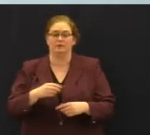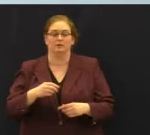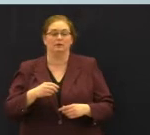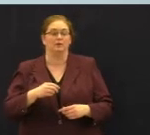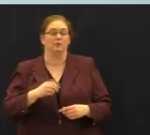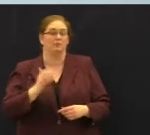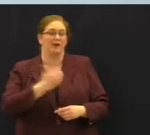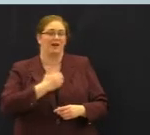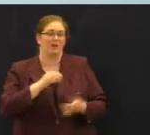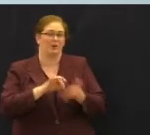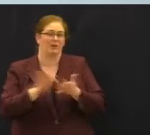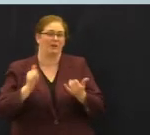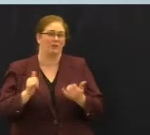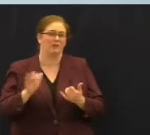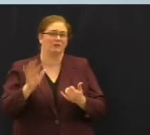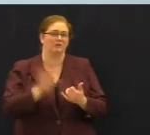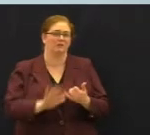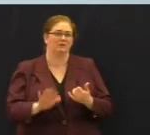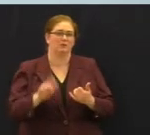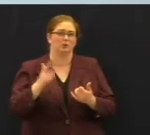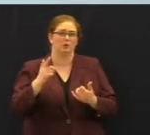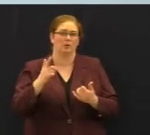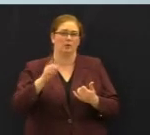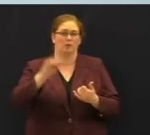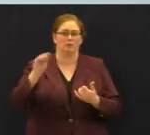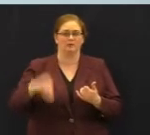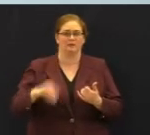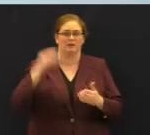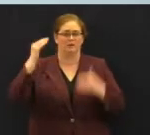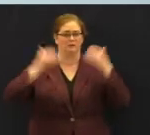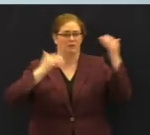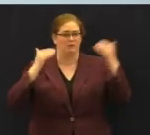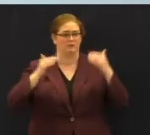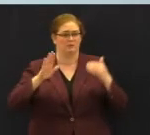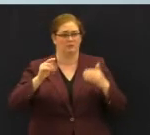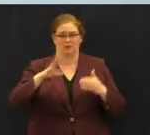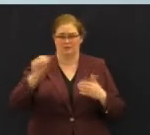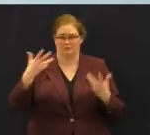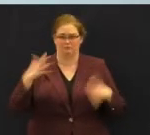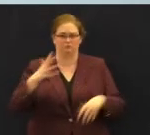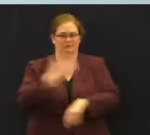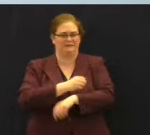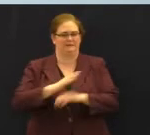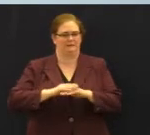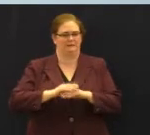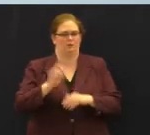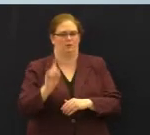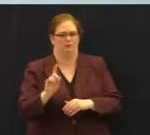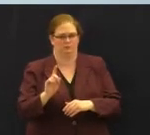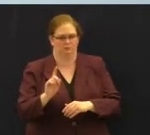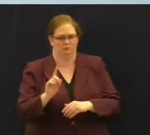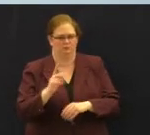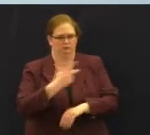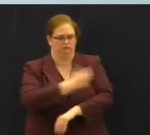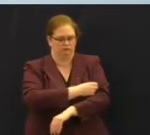count, we are at approximately 21% of adults in Bucks County have received at least 1 dose.